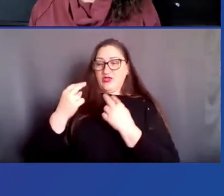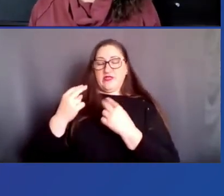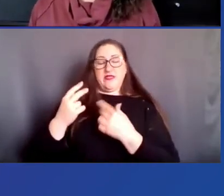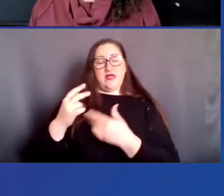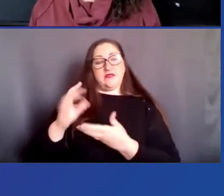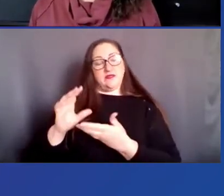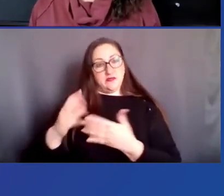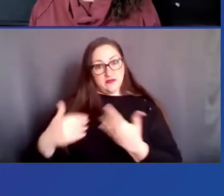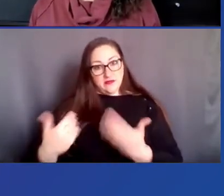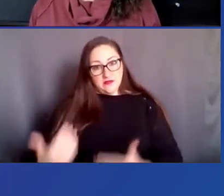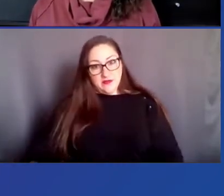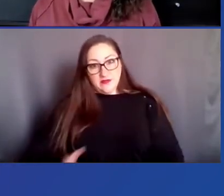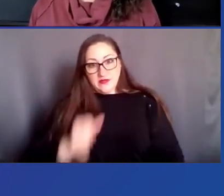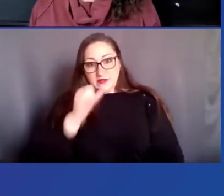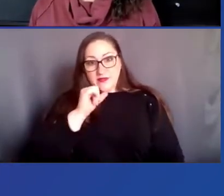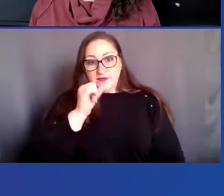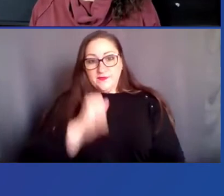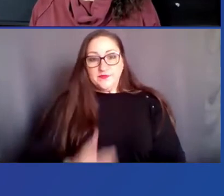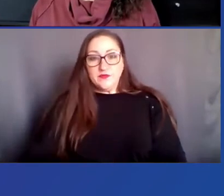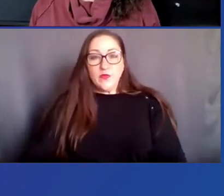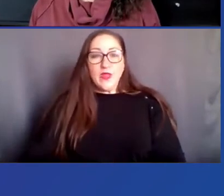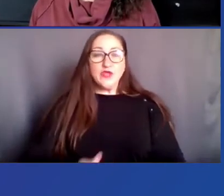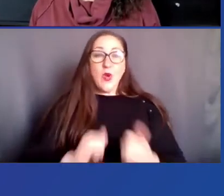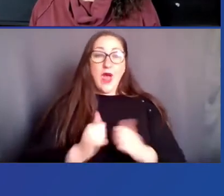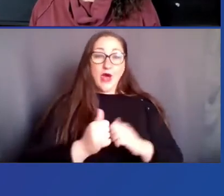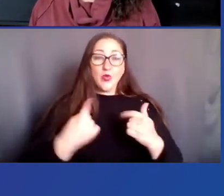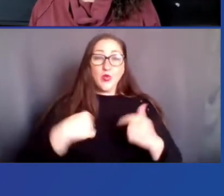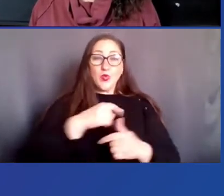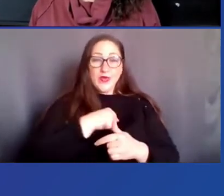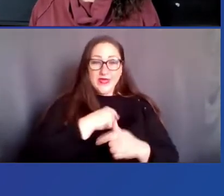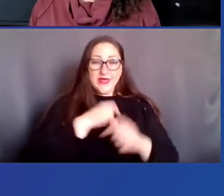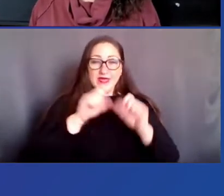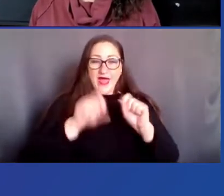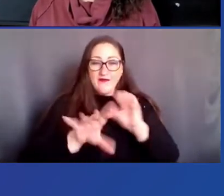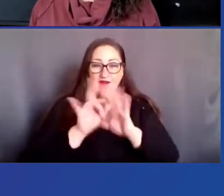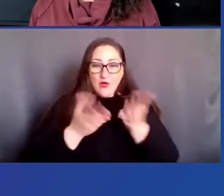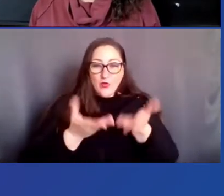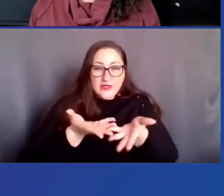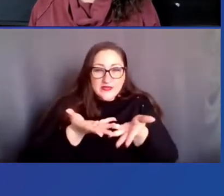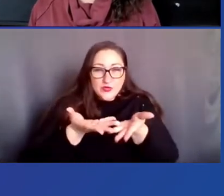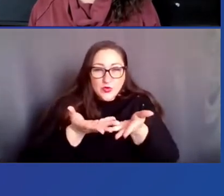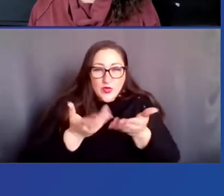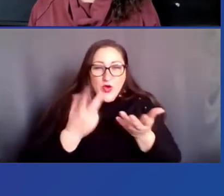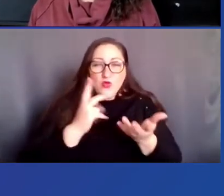really finding ways to see each other on a humanistic level,